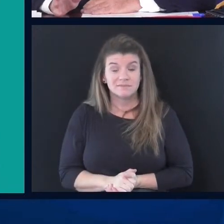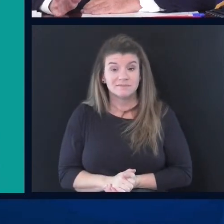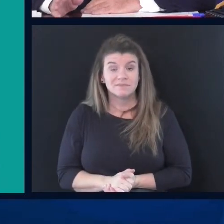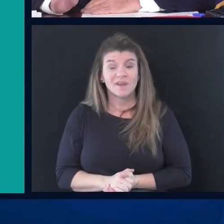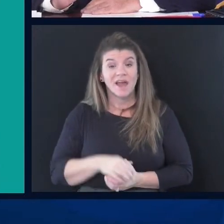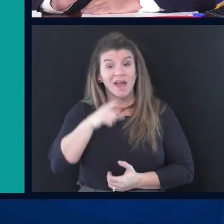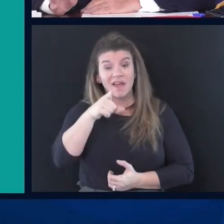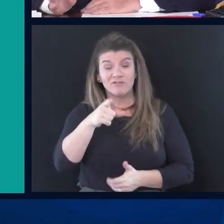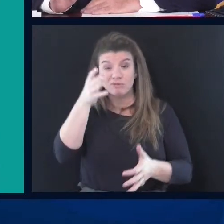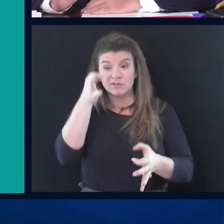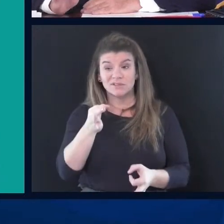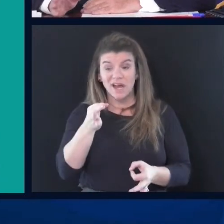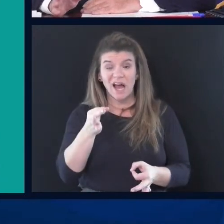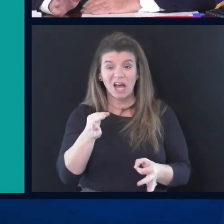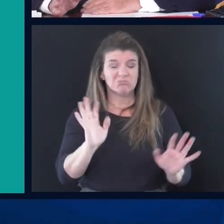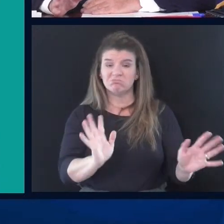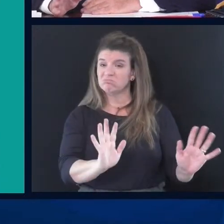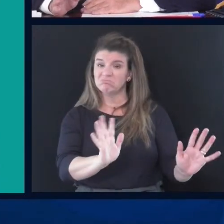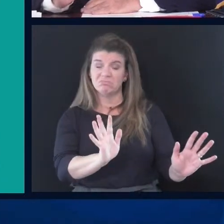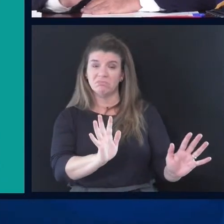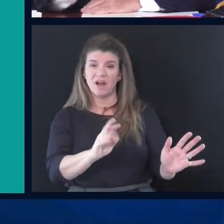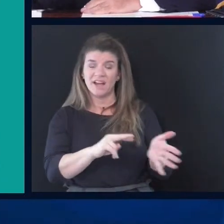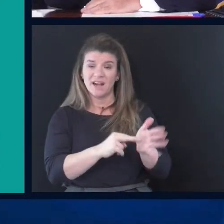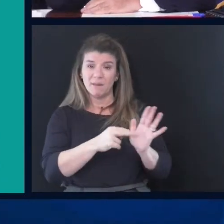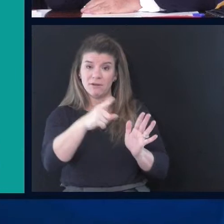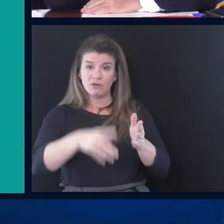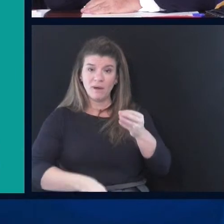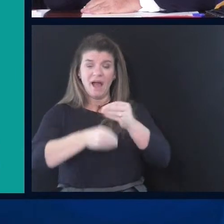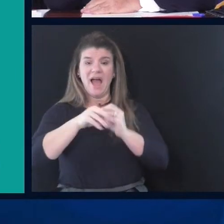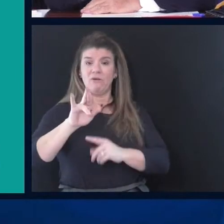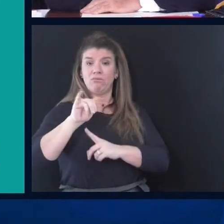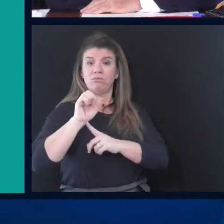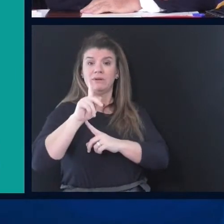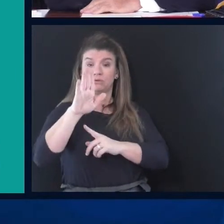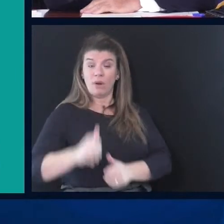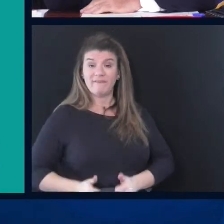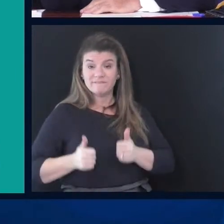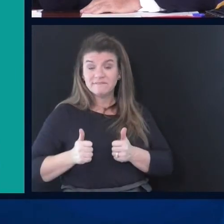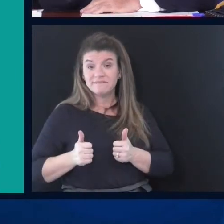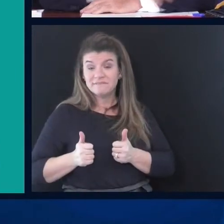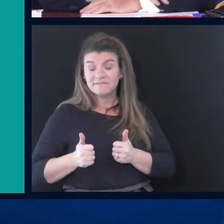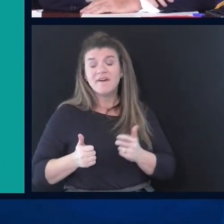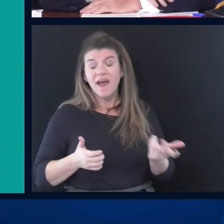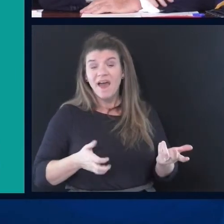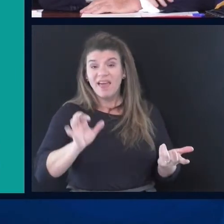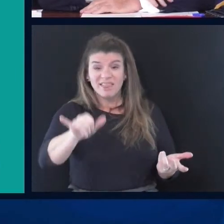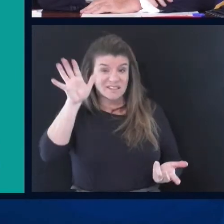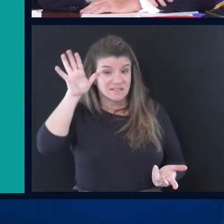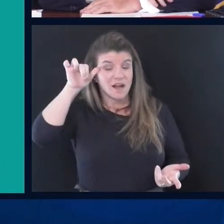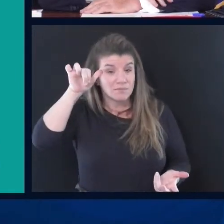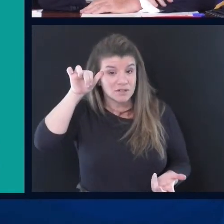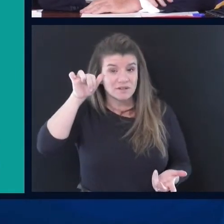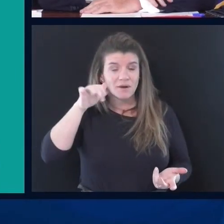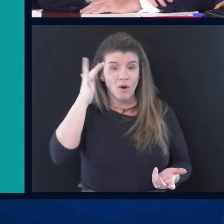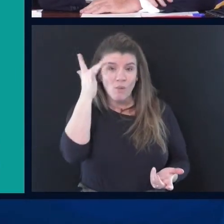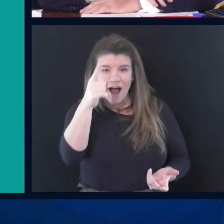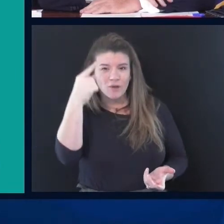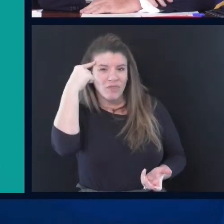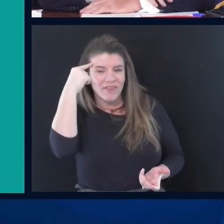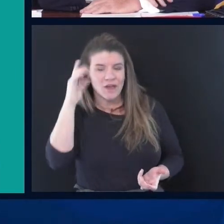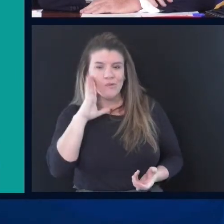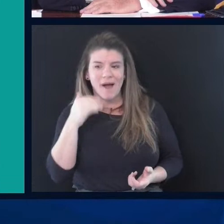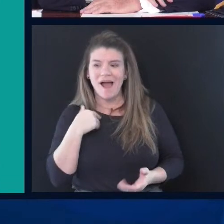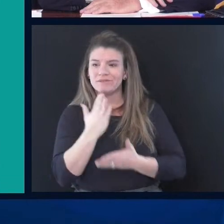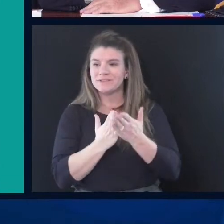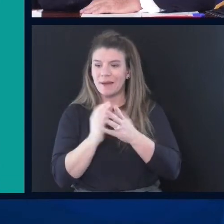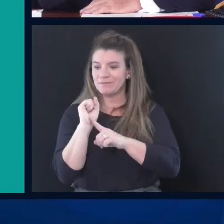taking a whale of a risk. Now, your stubbornness or people telling you you'll grow antlers or a third hand or